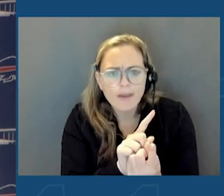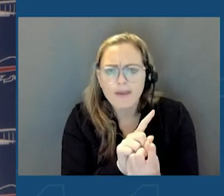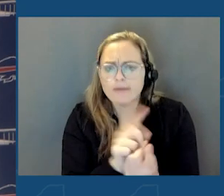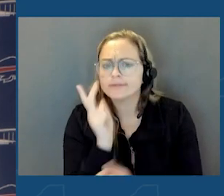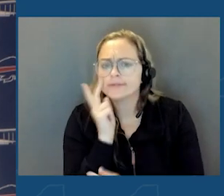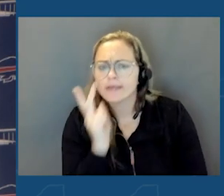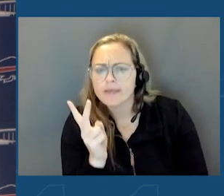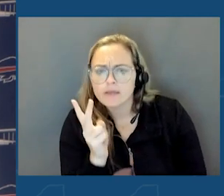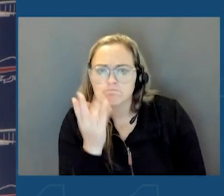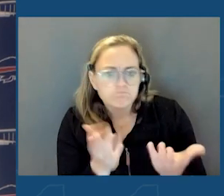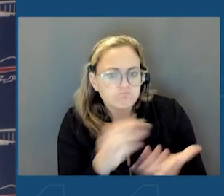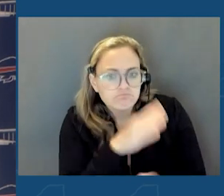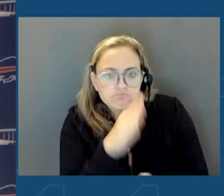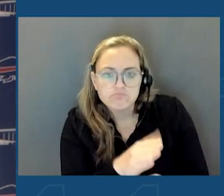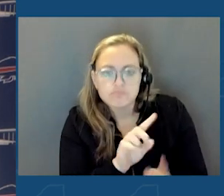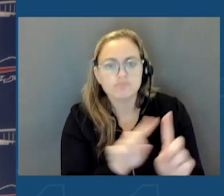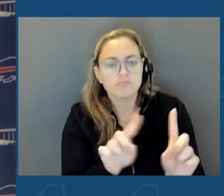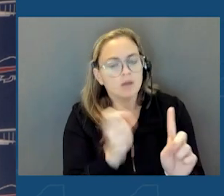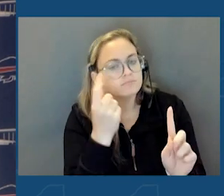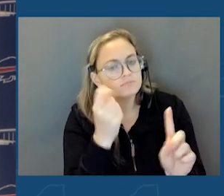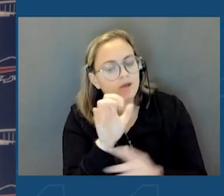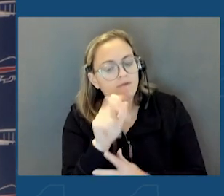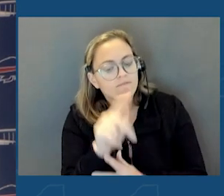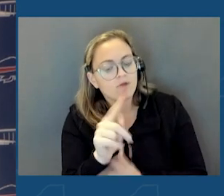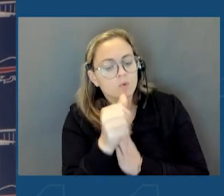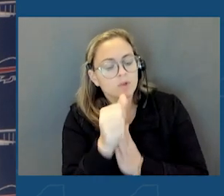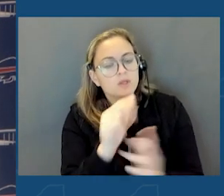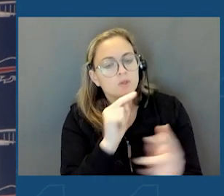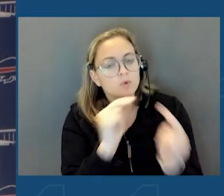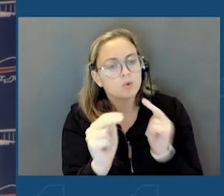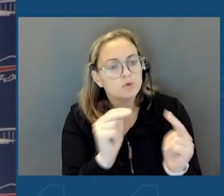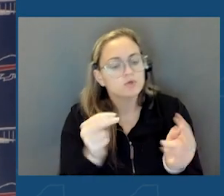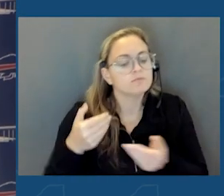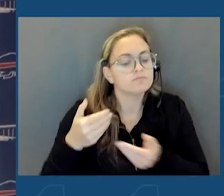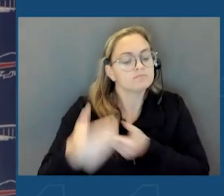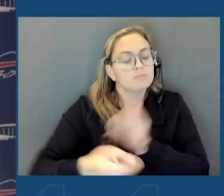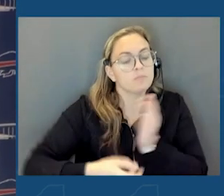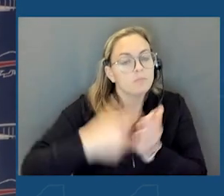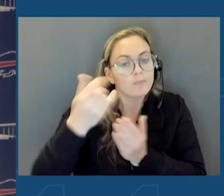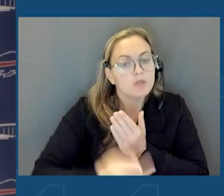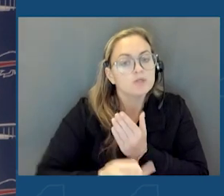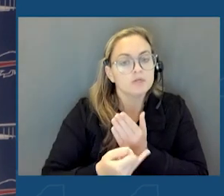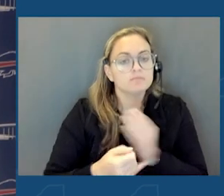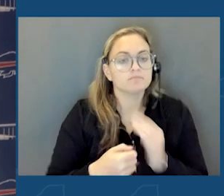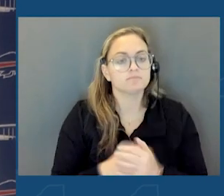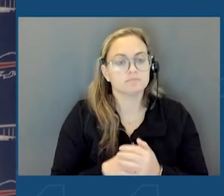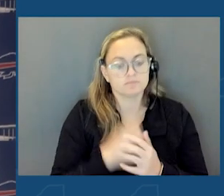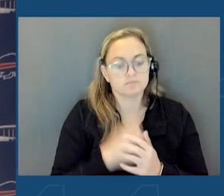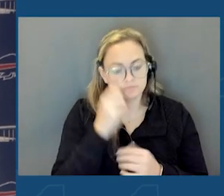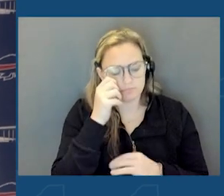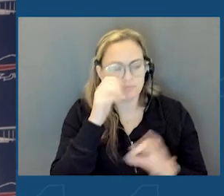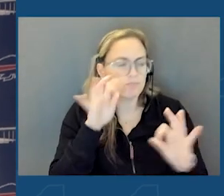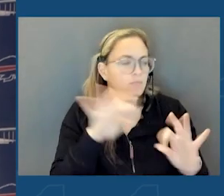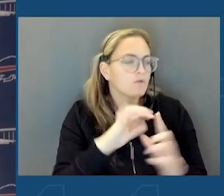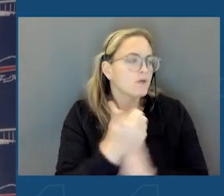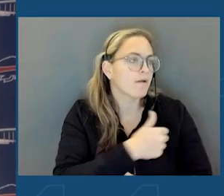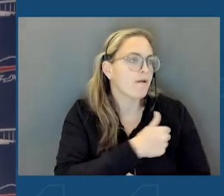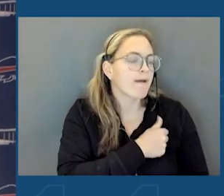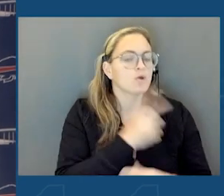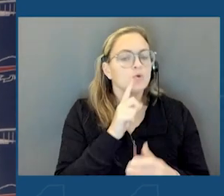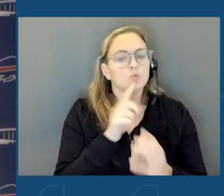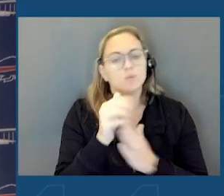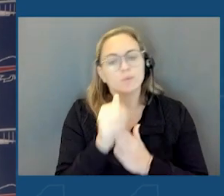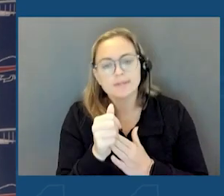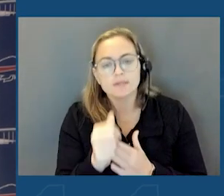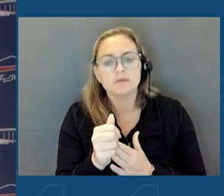Frank, but Frank was our lead negotiator throughout this project, and he had the perfect type of attitude to lead us. He was